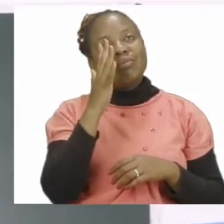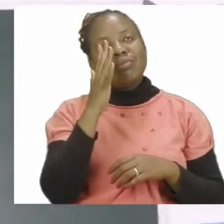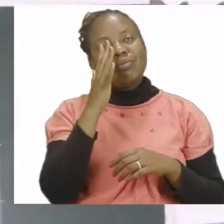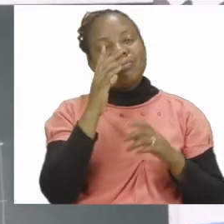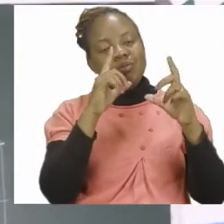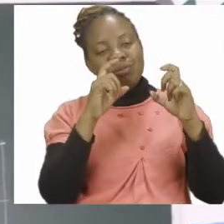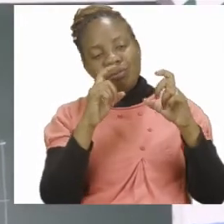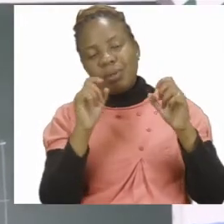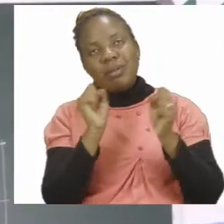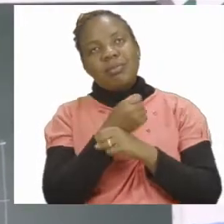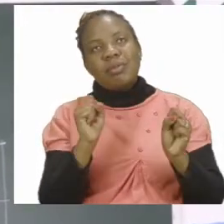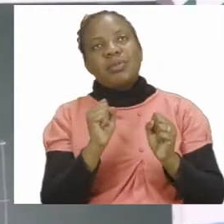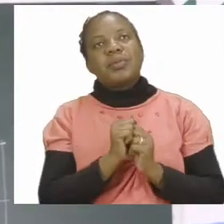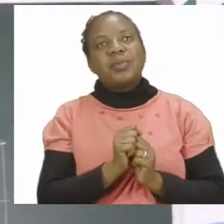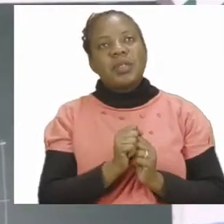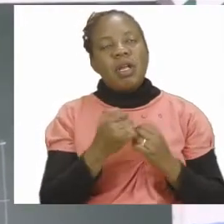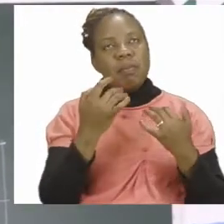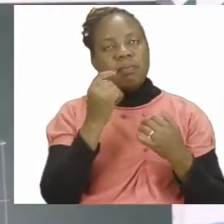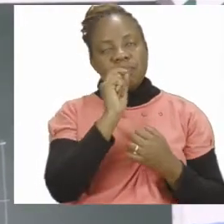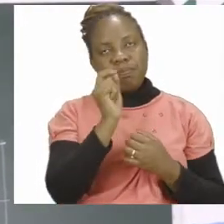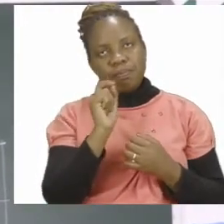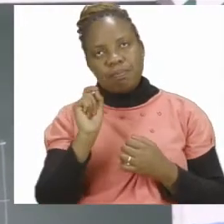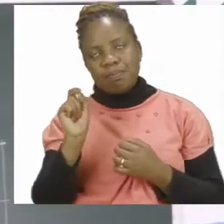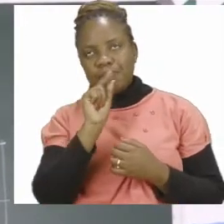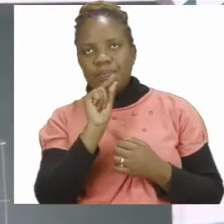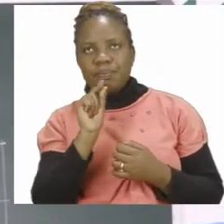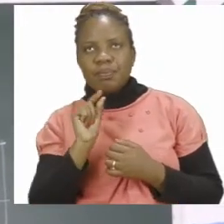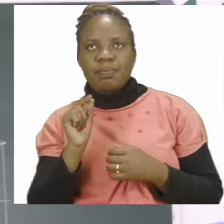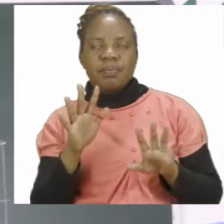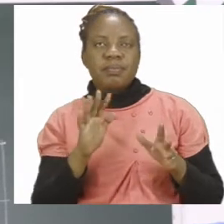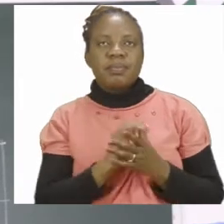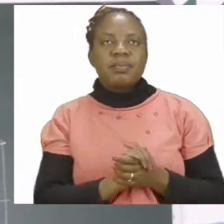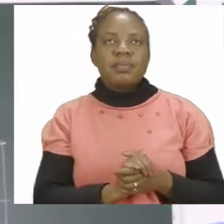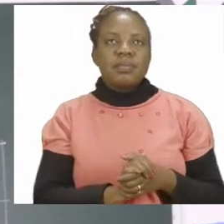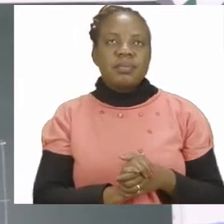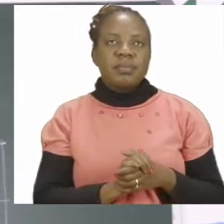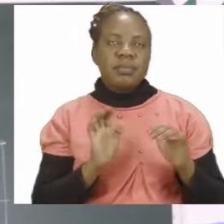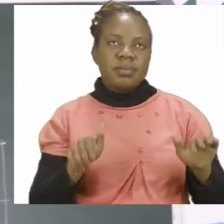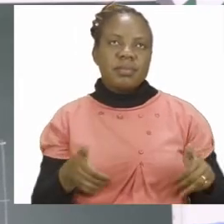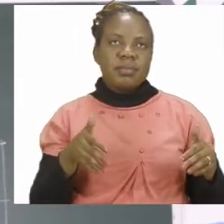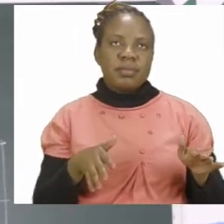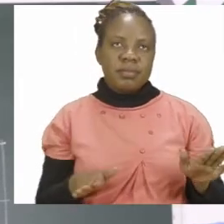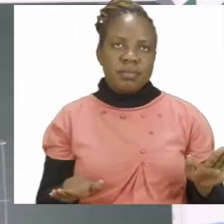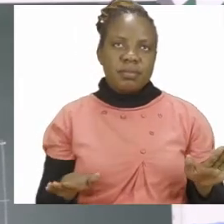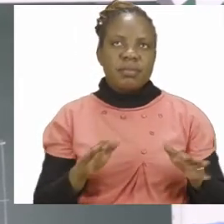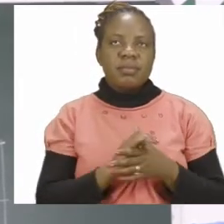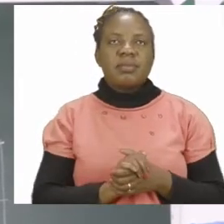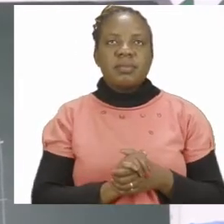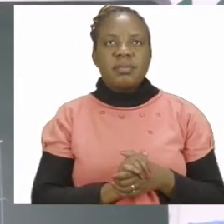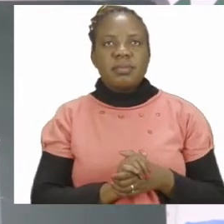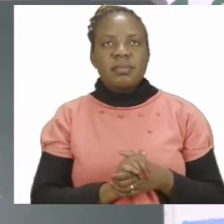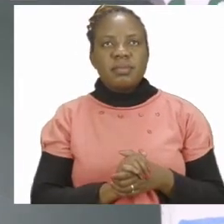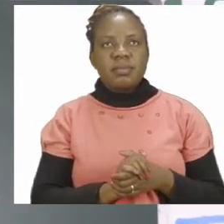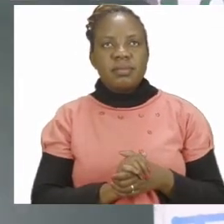the keys. So when you have a grid, boys and girls, you have on one side